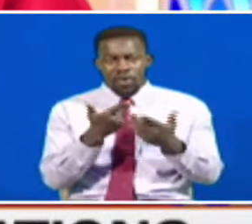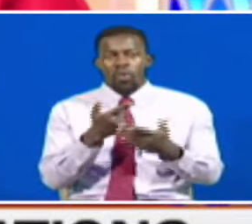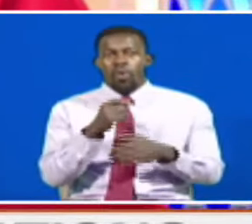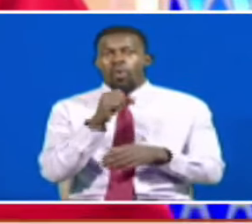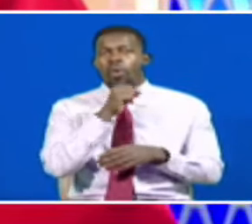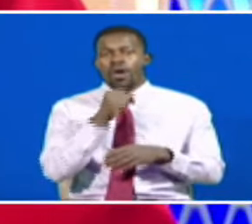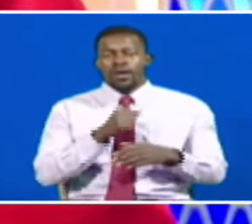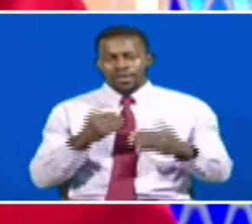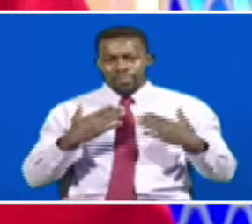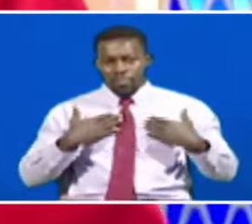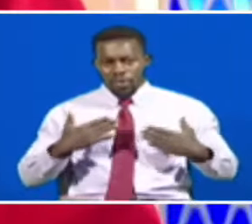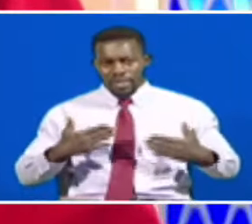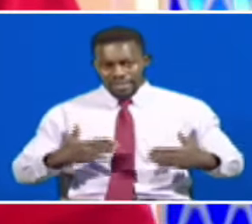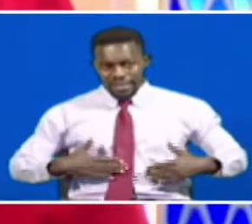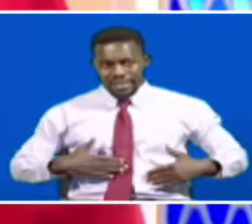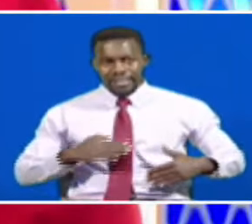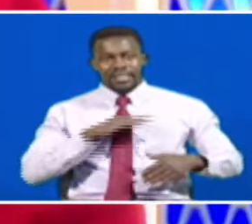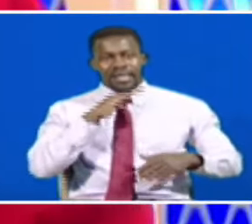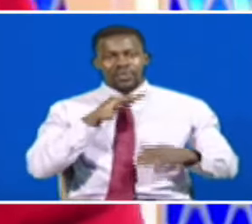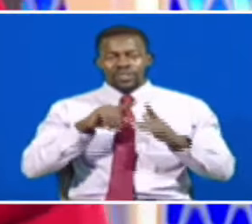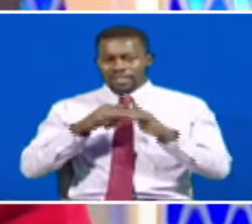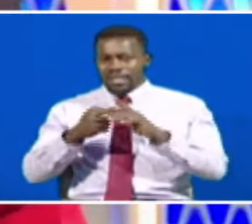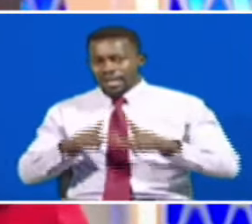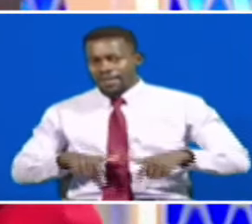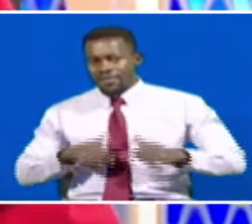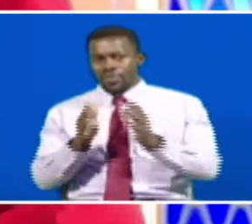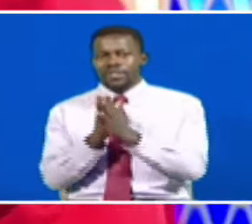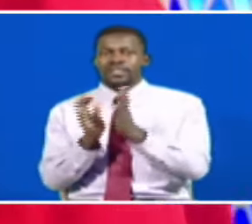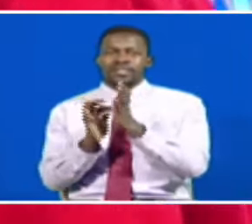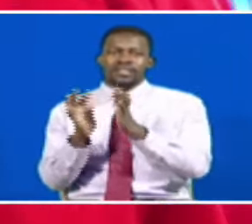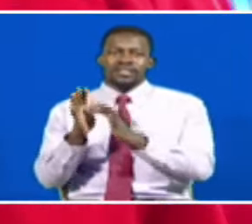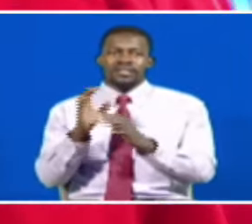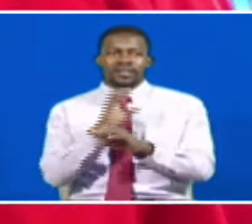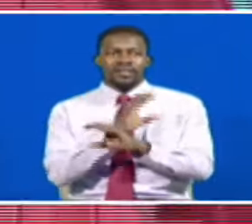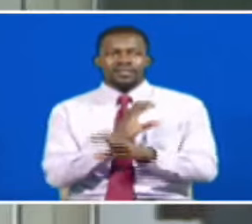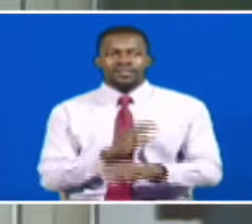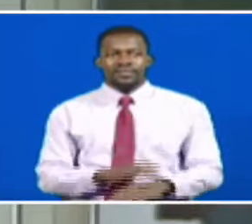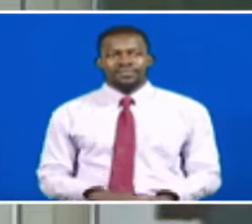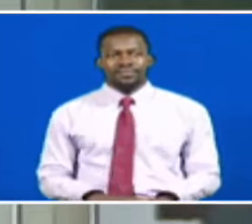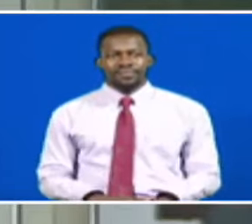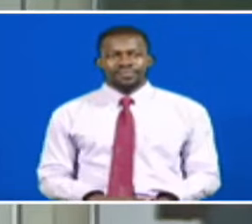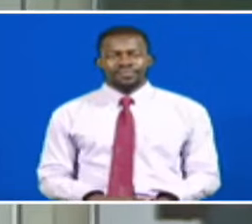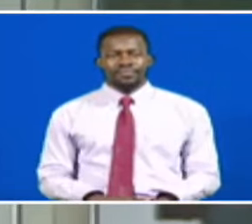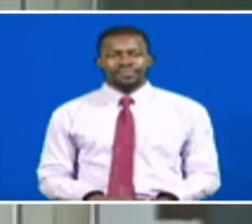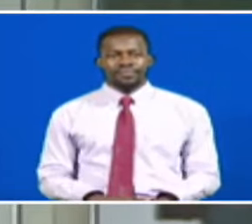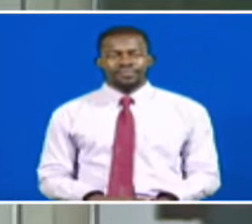and rise with him in the new life. Tumsifu Yesu Christo. Moving on, a memorial.